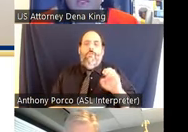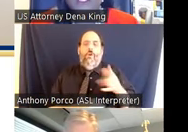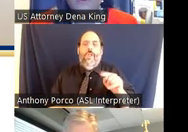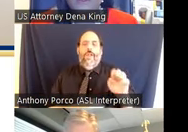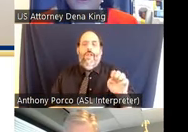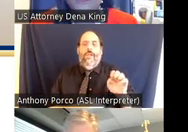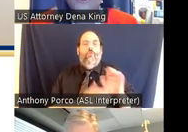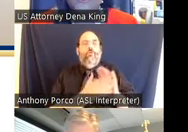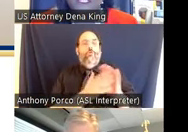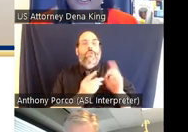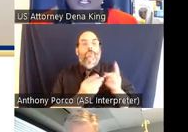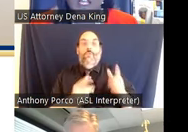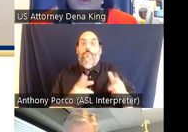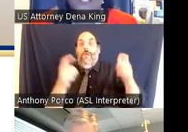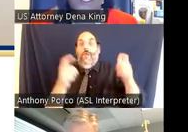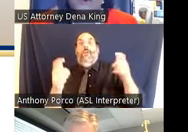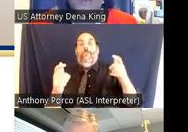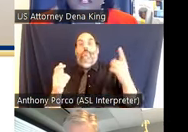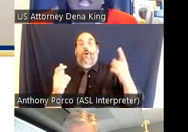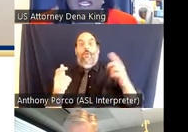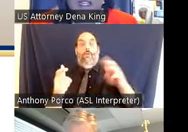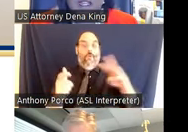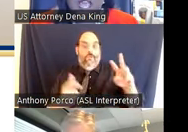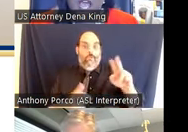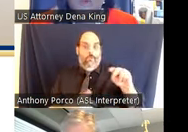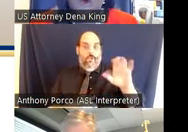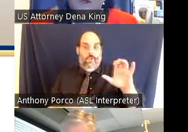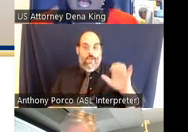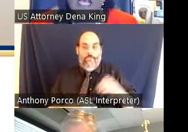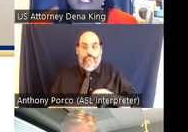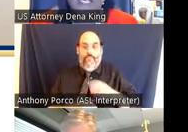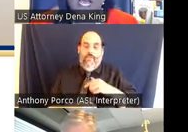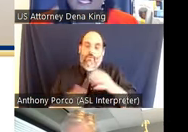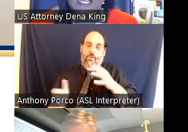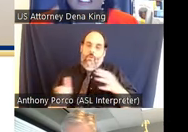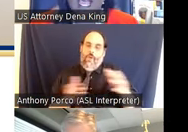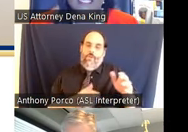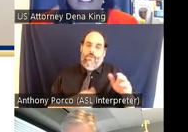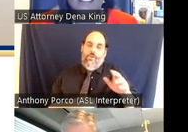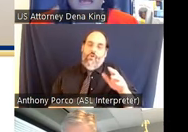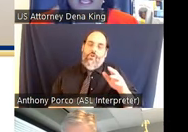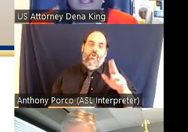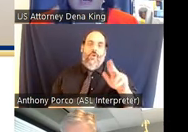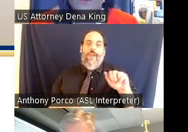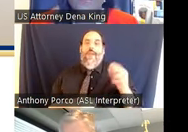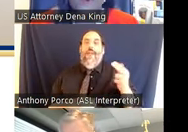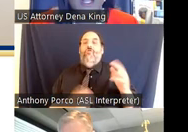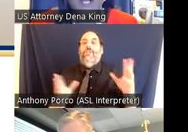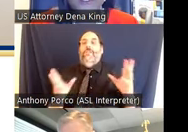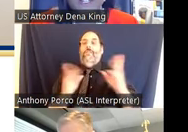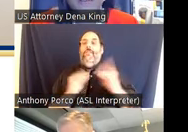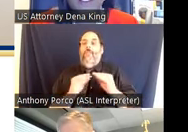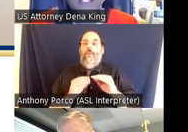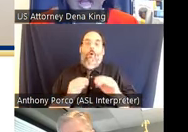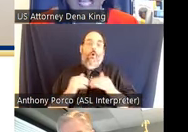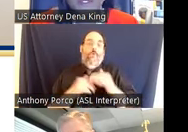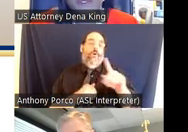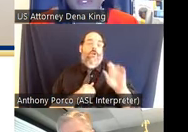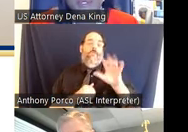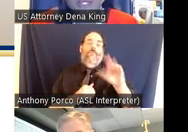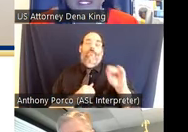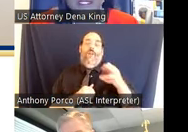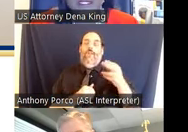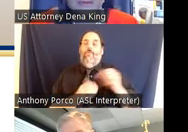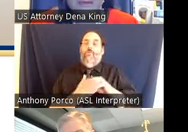District, which is the largest school district in Western North Carolina. And we organized the United Against Hate Summit with 150 high